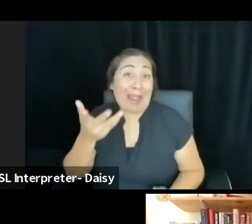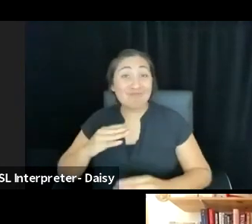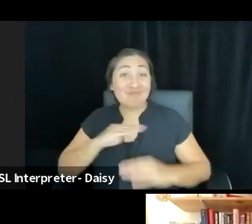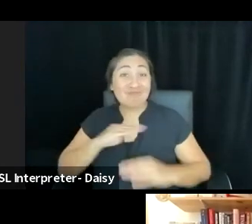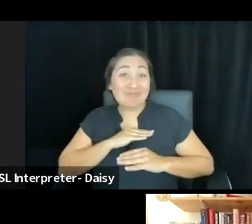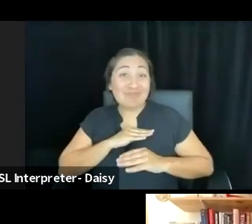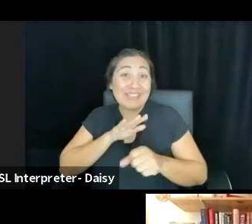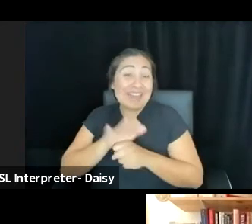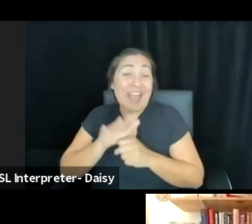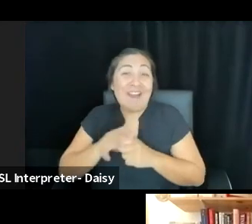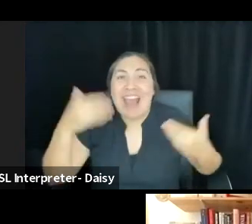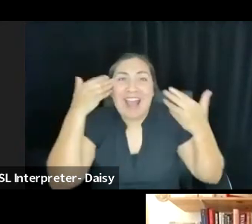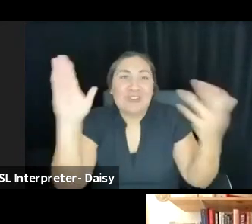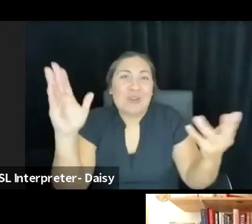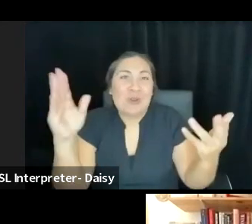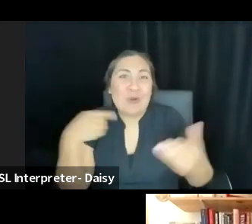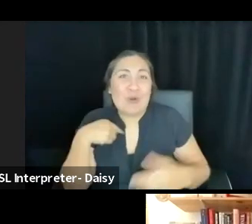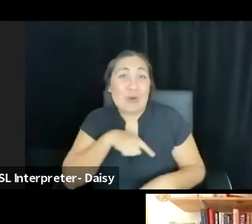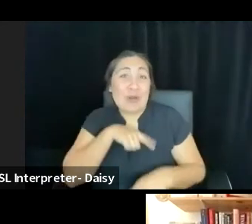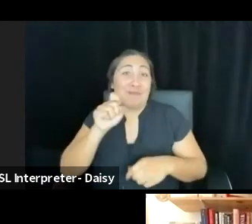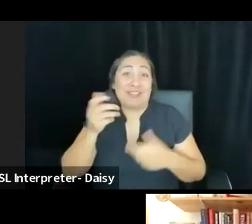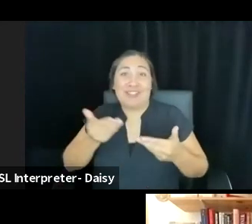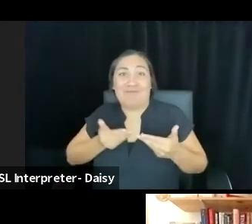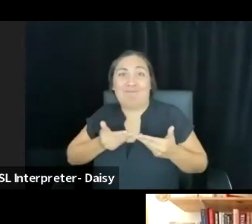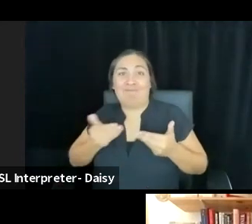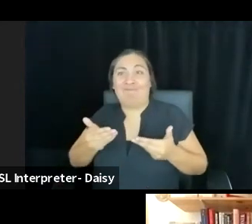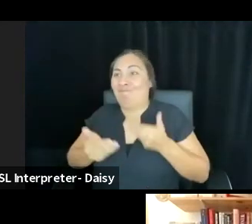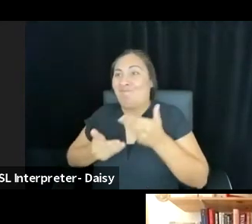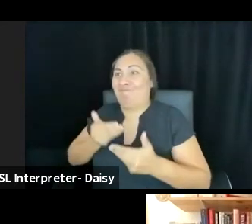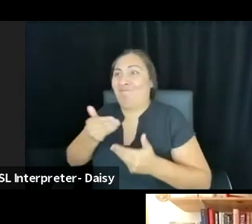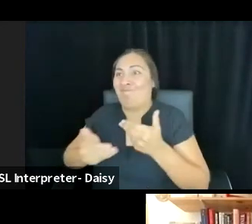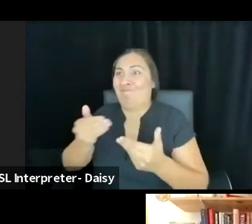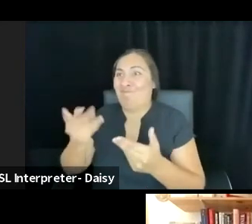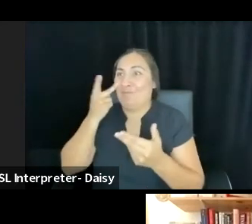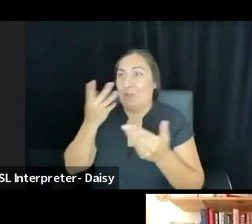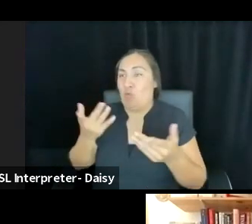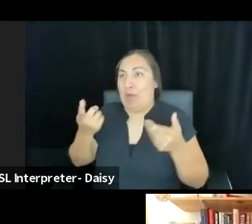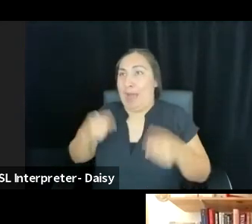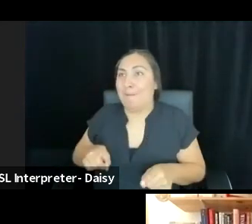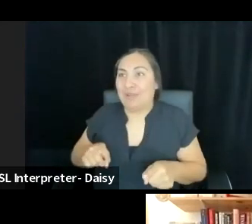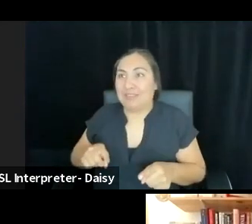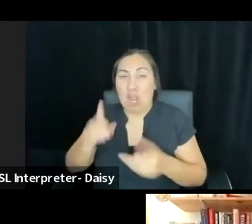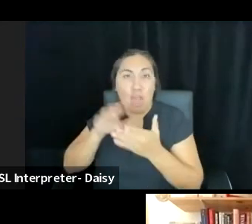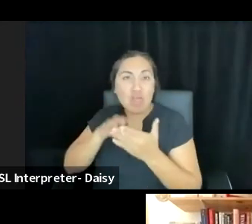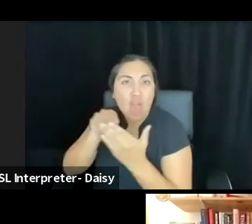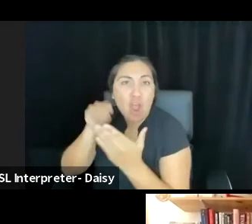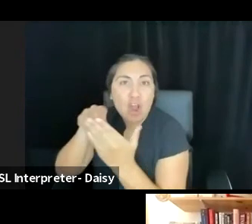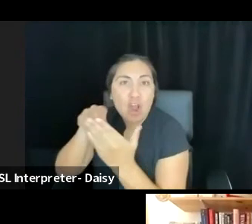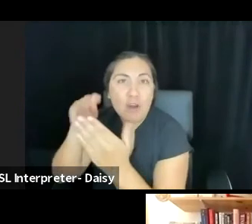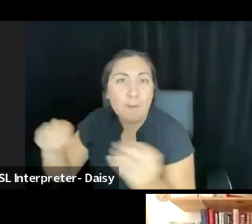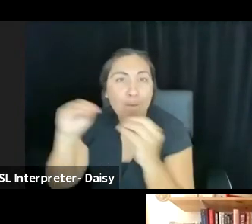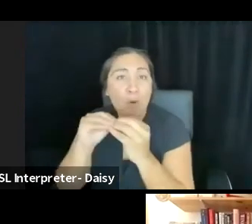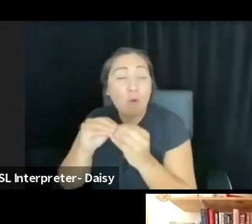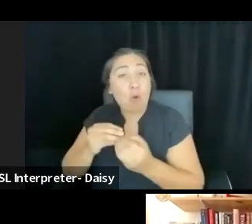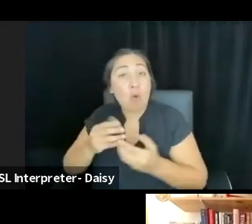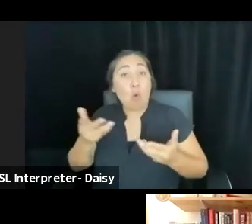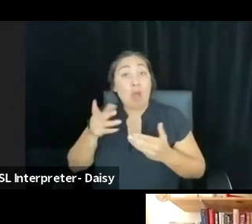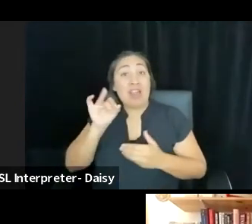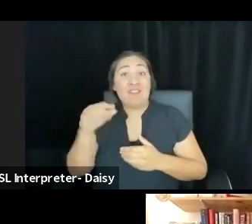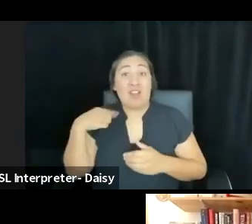other and see how it goes, and then iterate and learn more. And what if we stayed in that space? What if we stayed in an iterative,